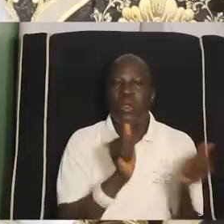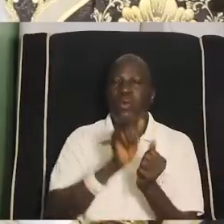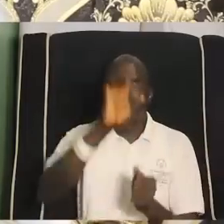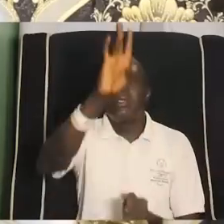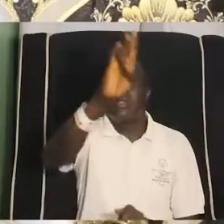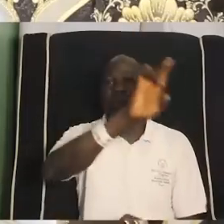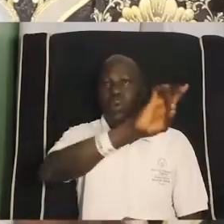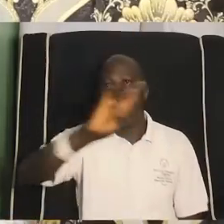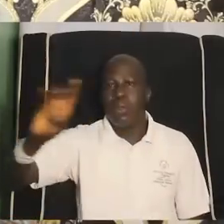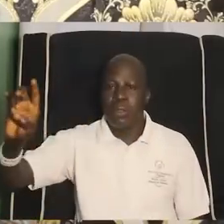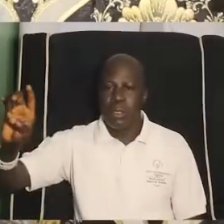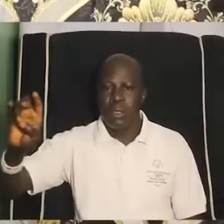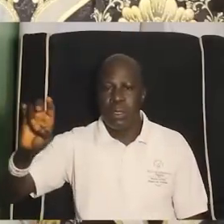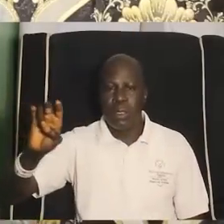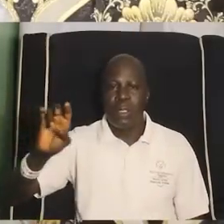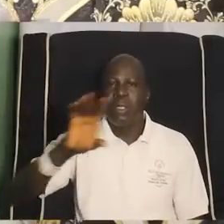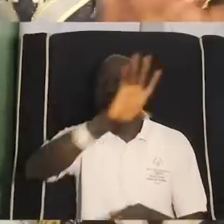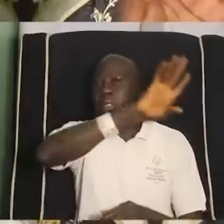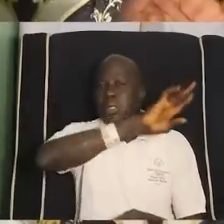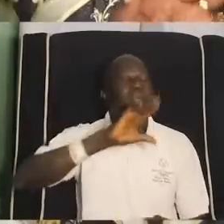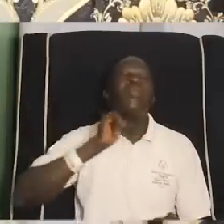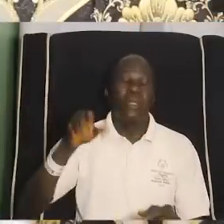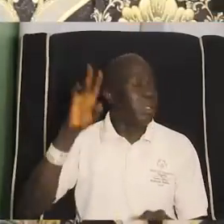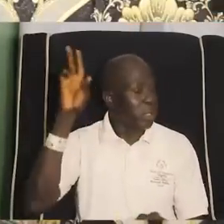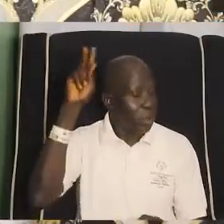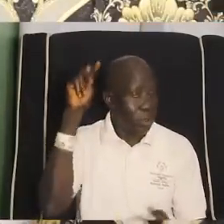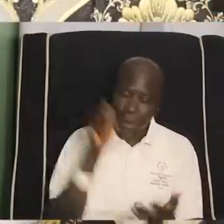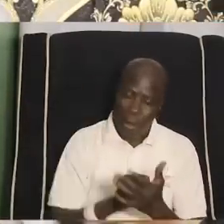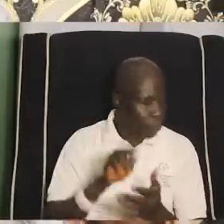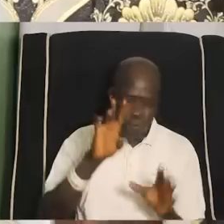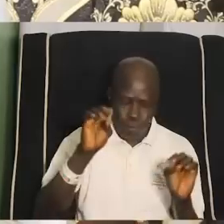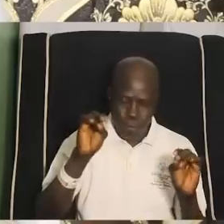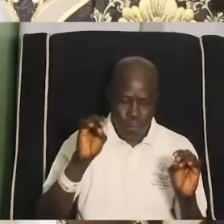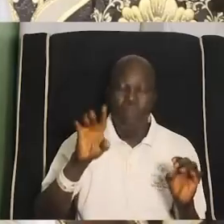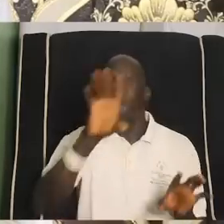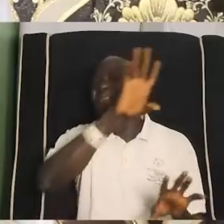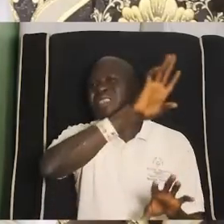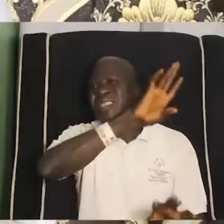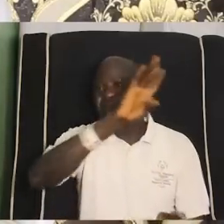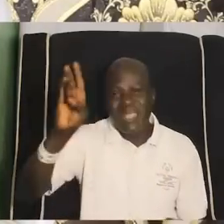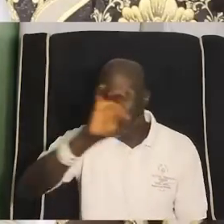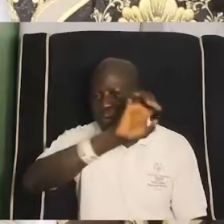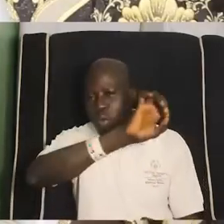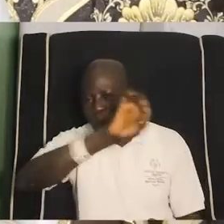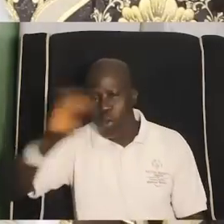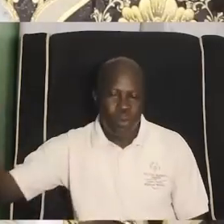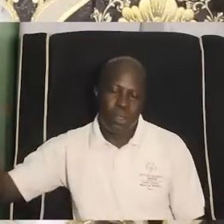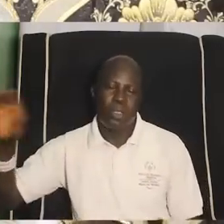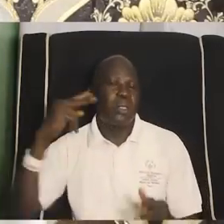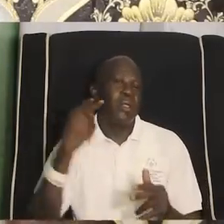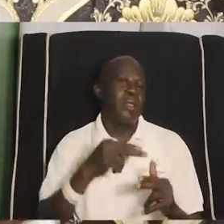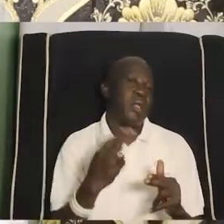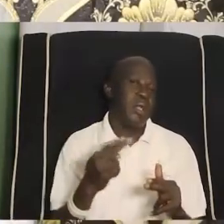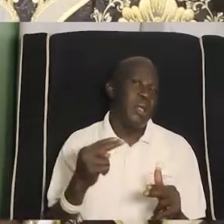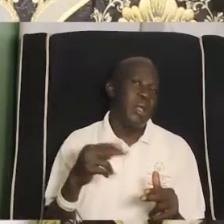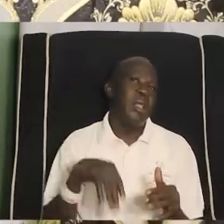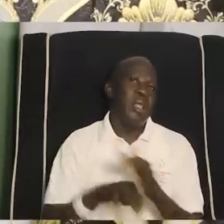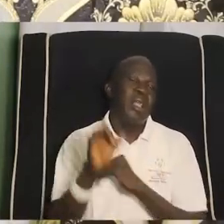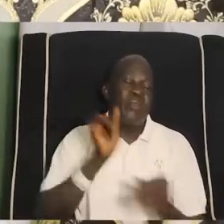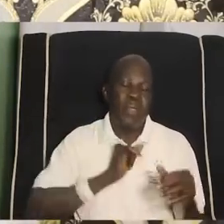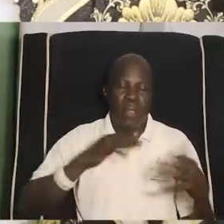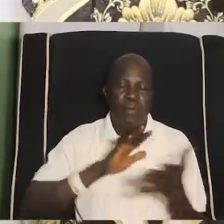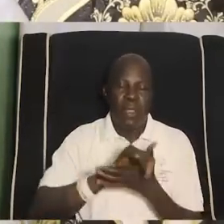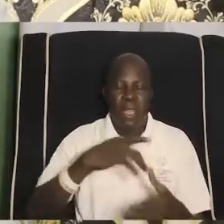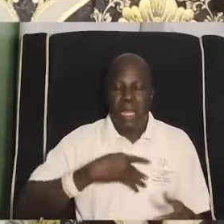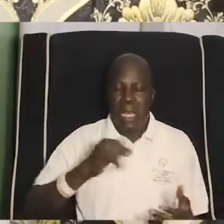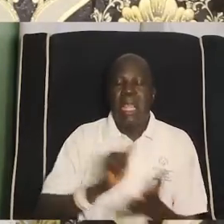700 naira. With 700 naira. Mi sọ fún 7,000. I just say 7,000. Mi ní 70,000. I just say 70,000. 700 naira. 700 naira. Tó bá wá wúwo. If you